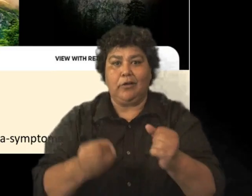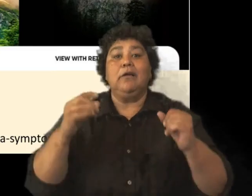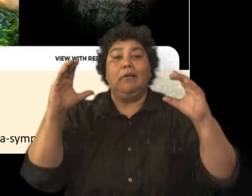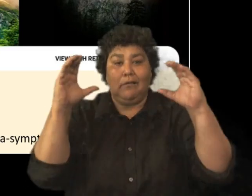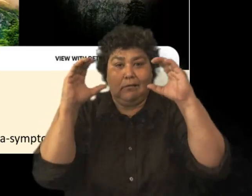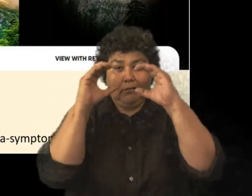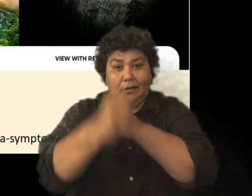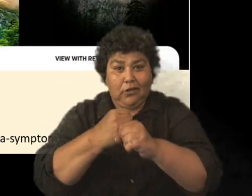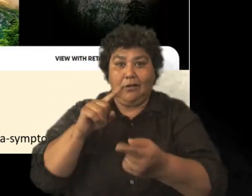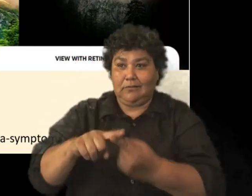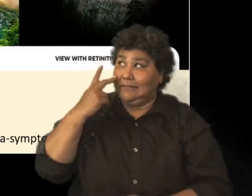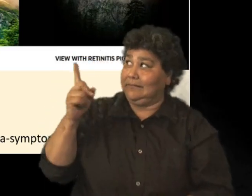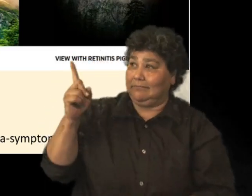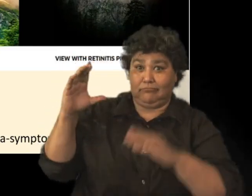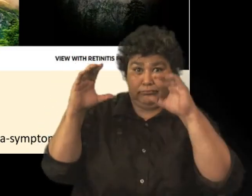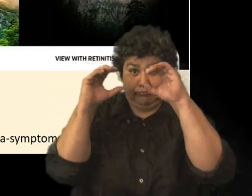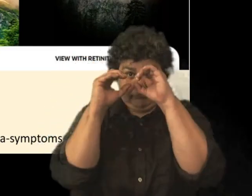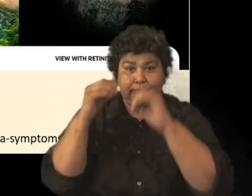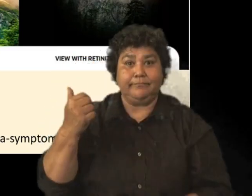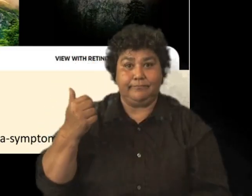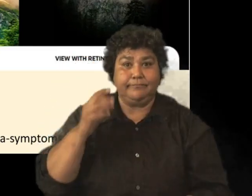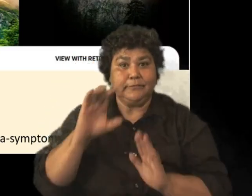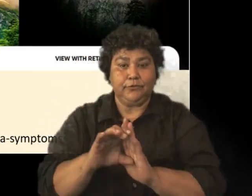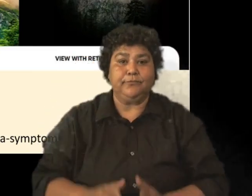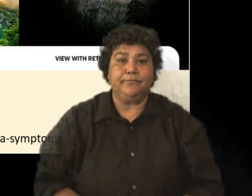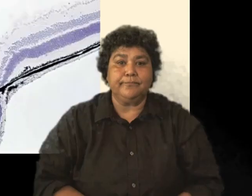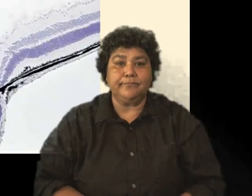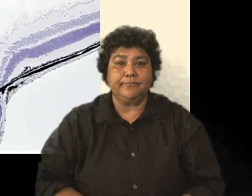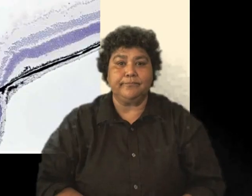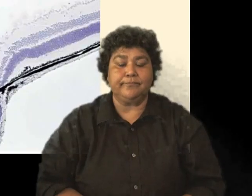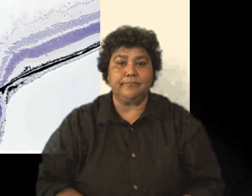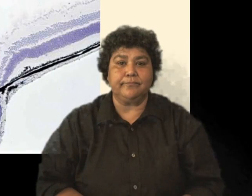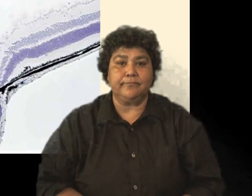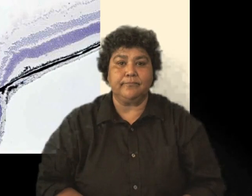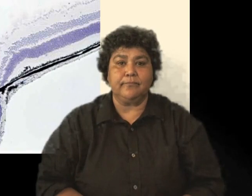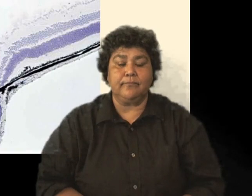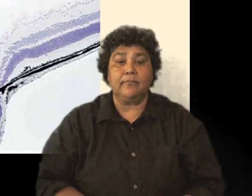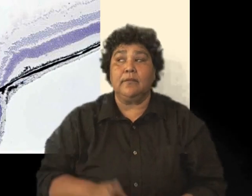decades until there is tunnel vision as shown on the right.